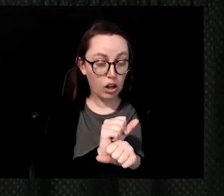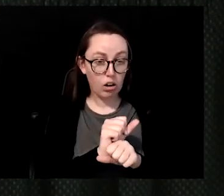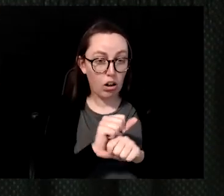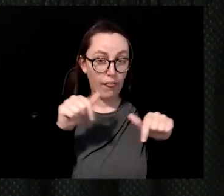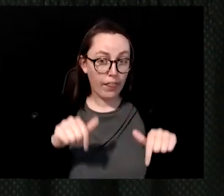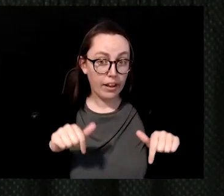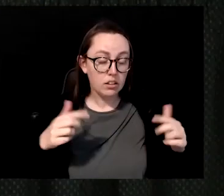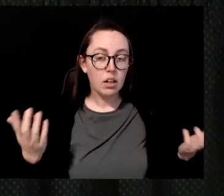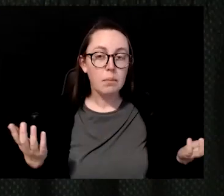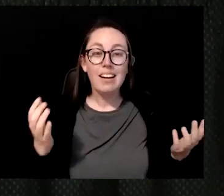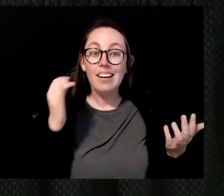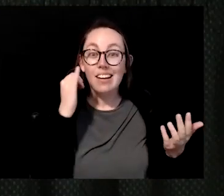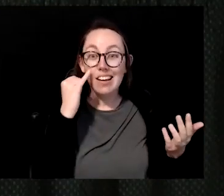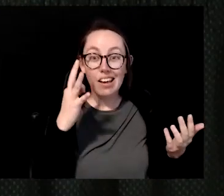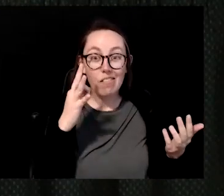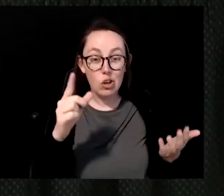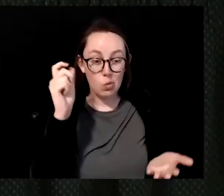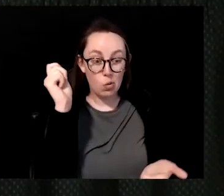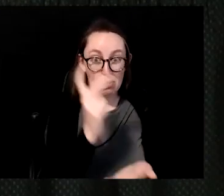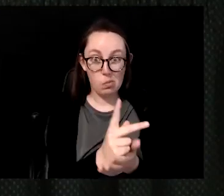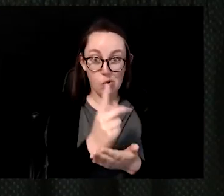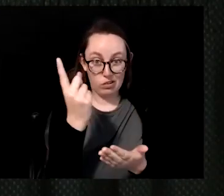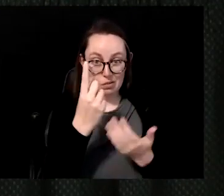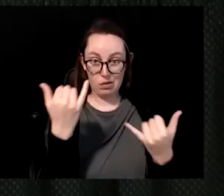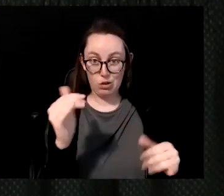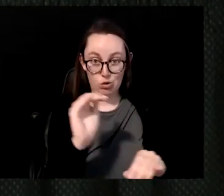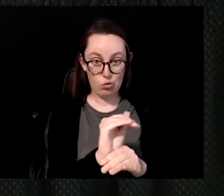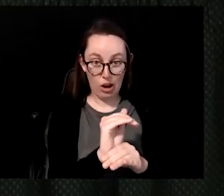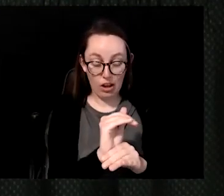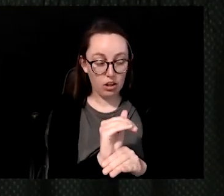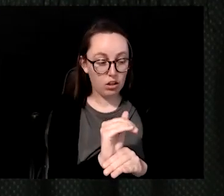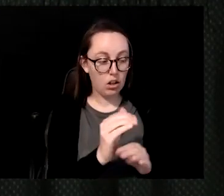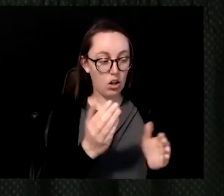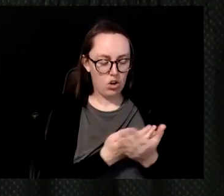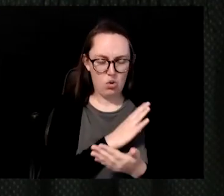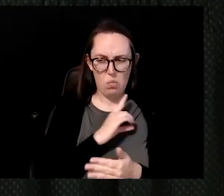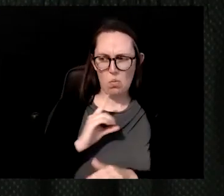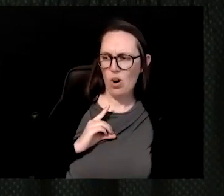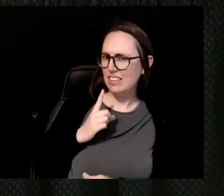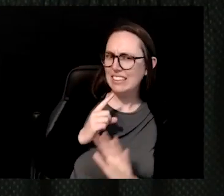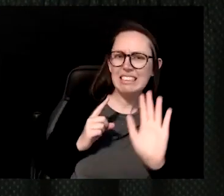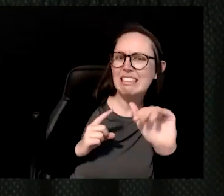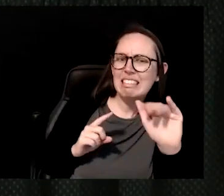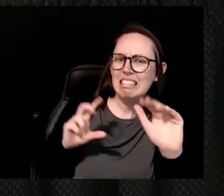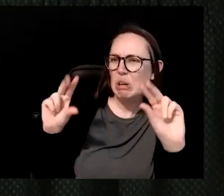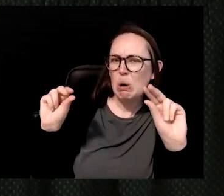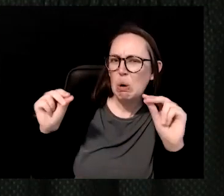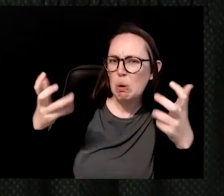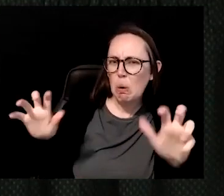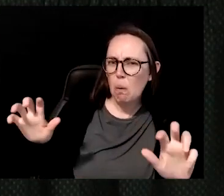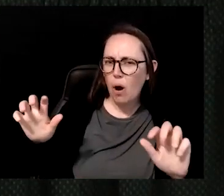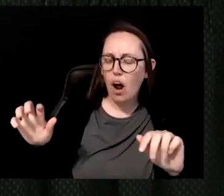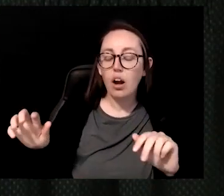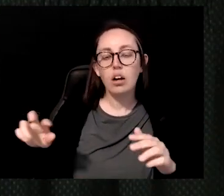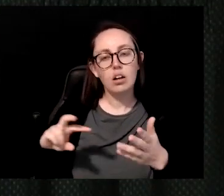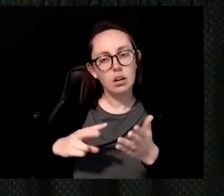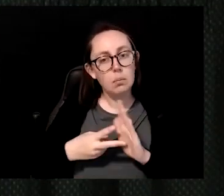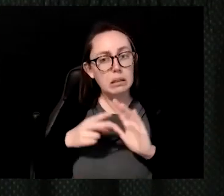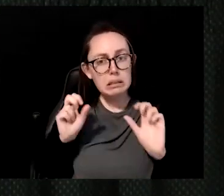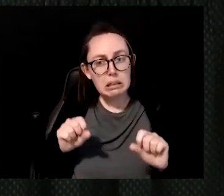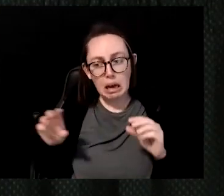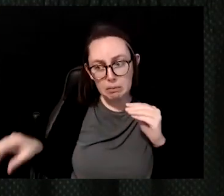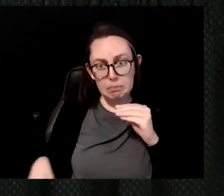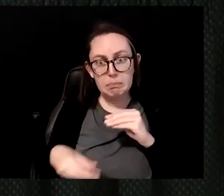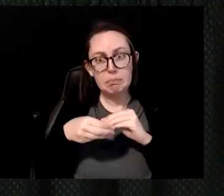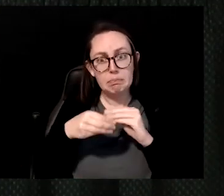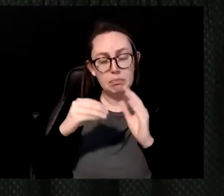approve tonight that the new board doesn't want to do you can always revisit it uh so you know that's a that's an option that's that's how we